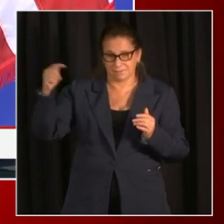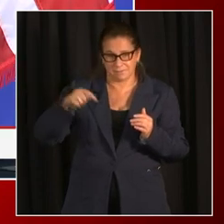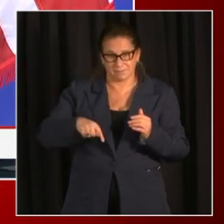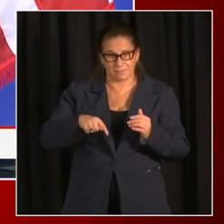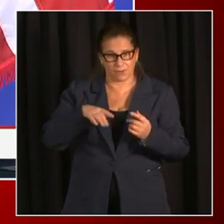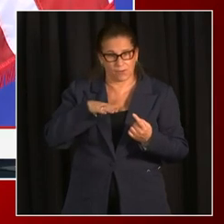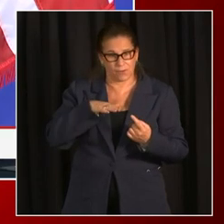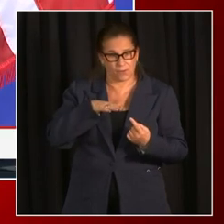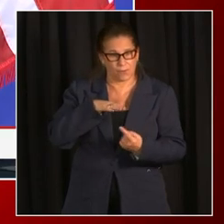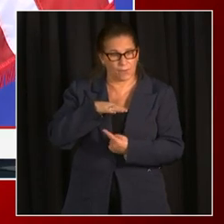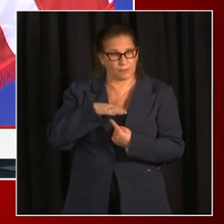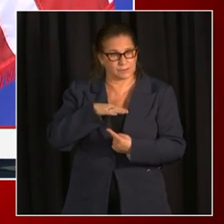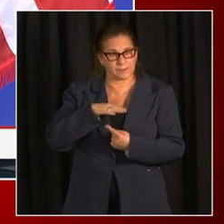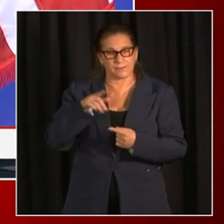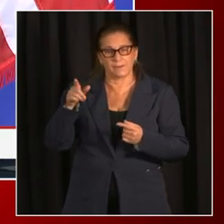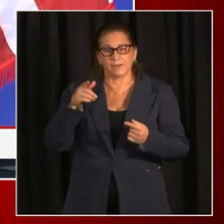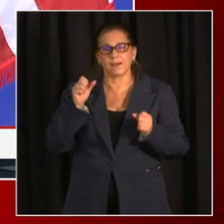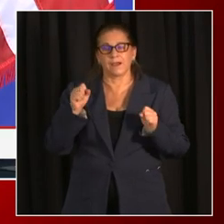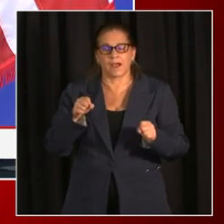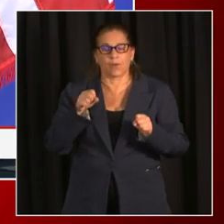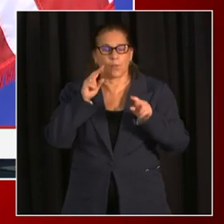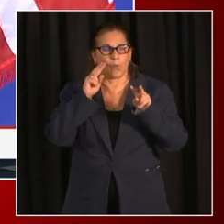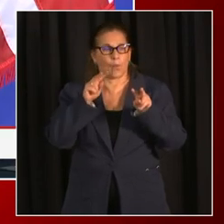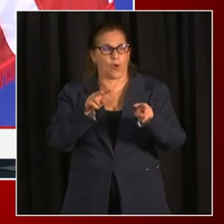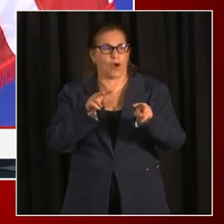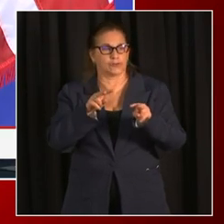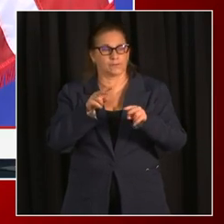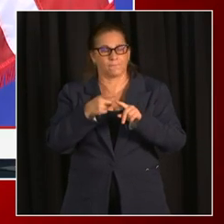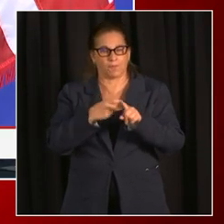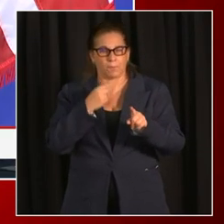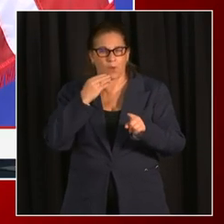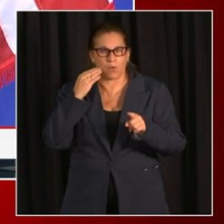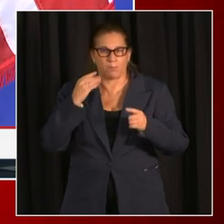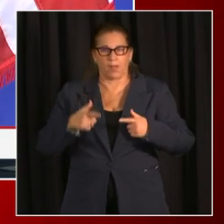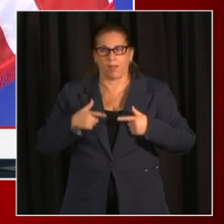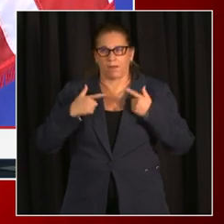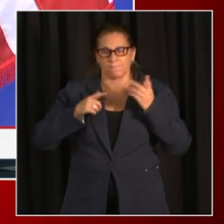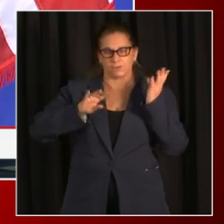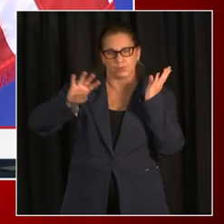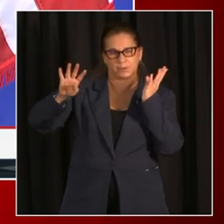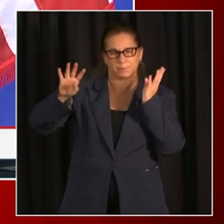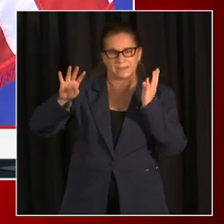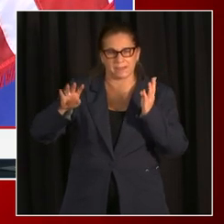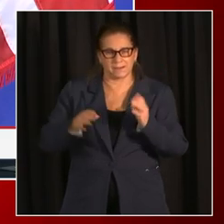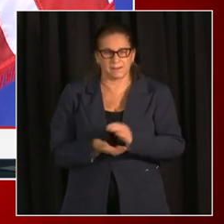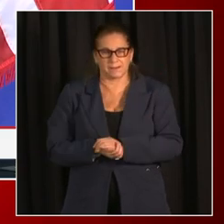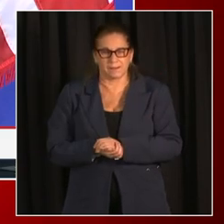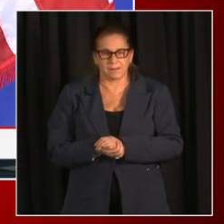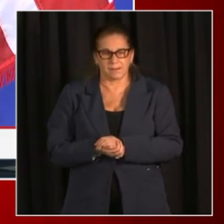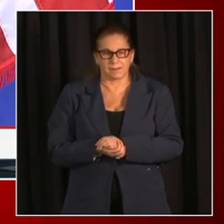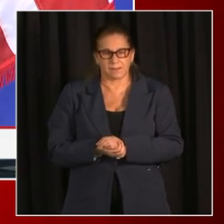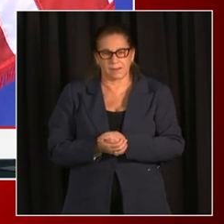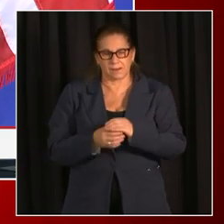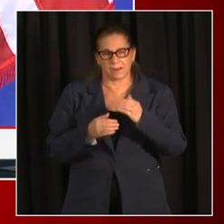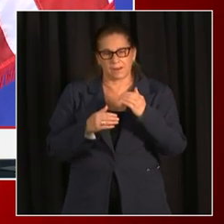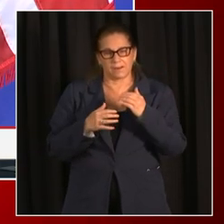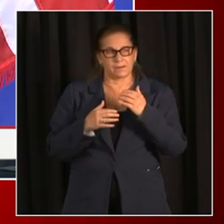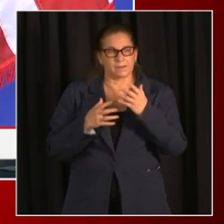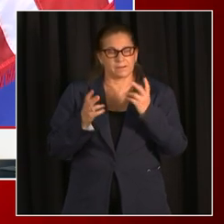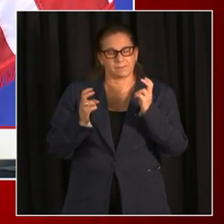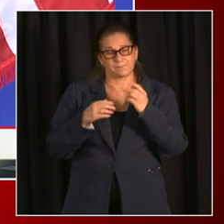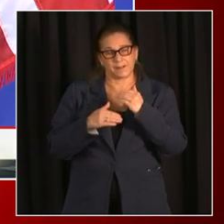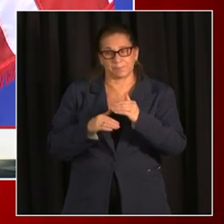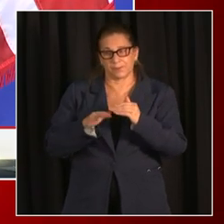being encouraged to watch from home, and also limited in their ability to travel